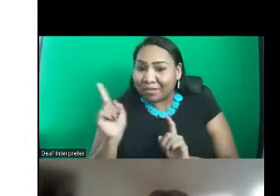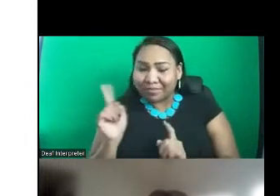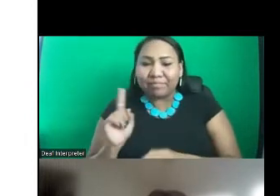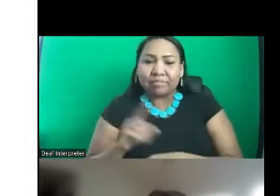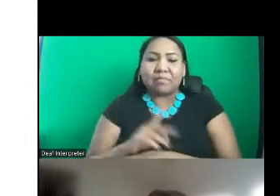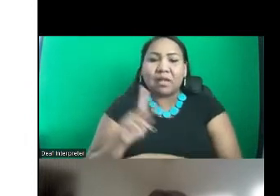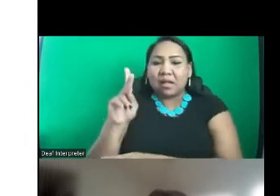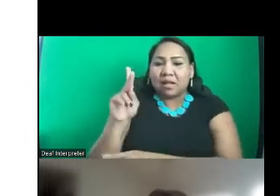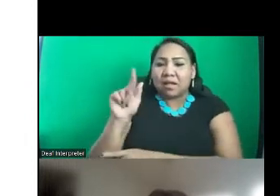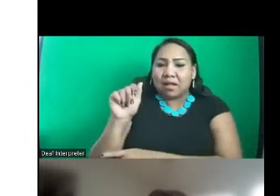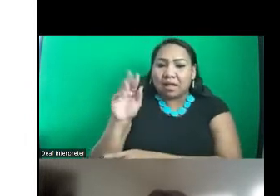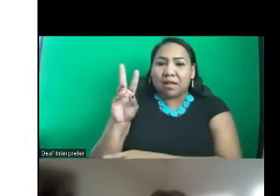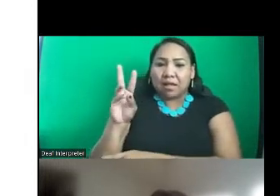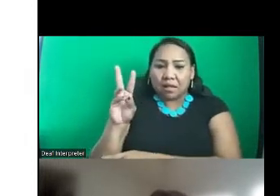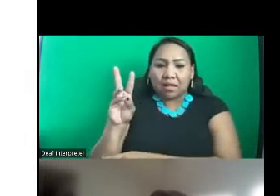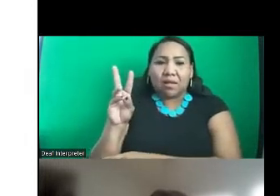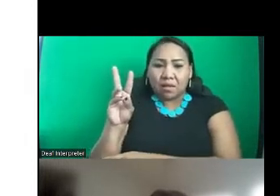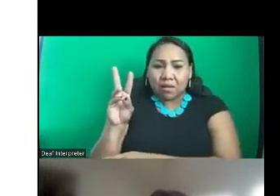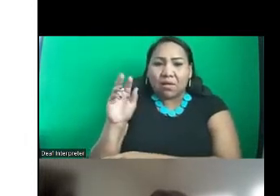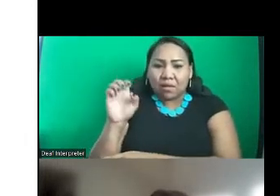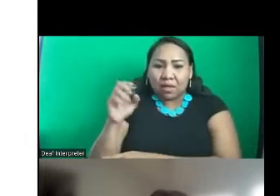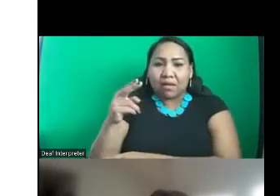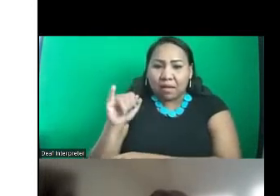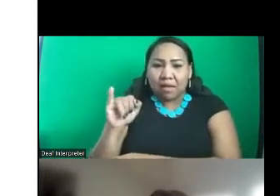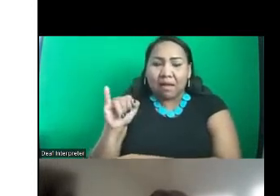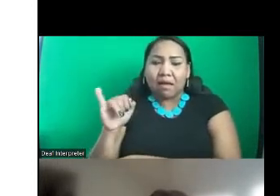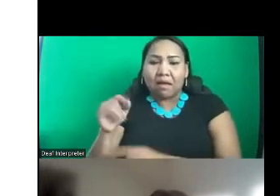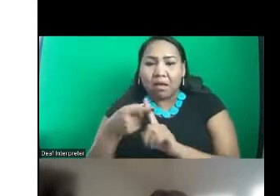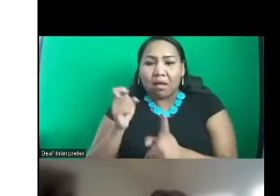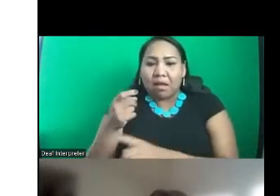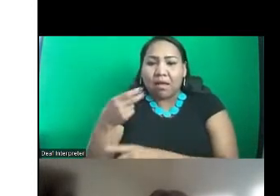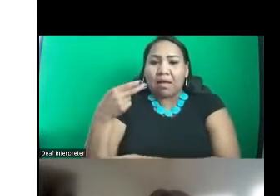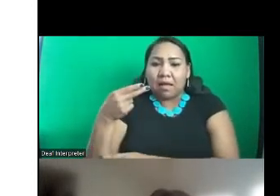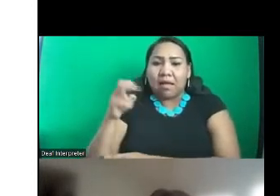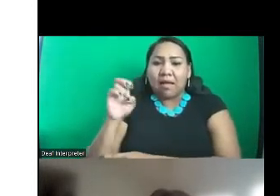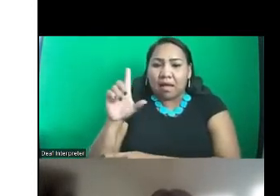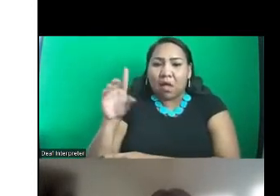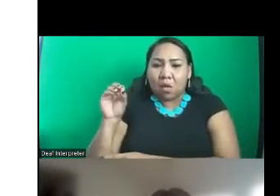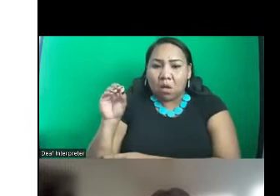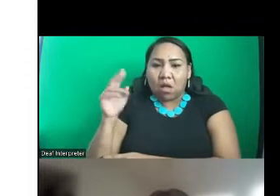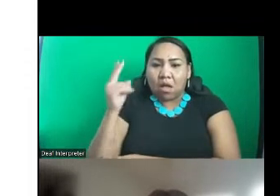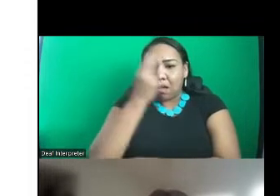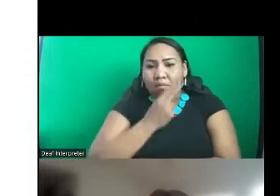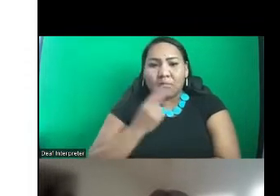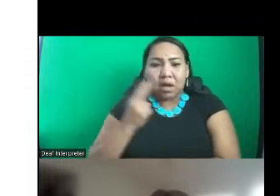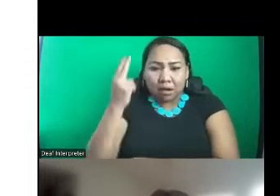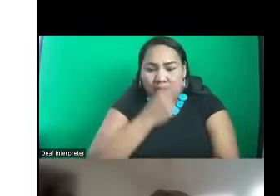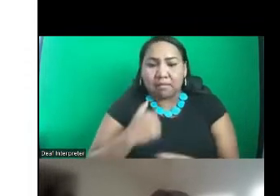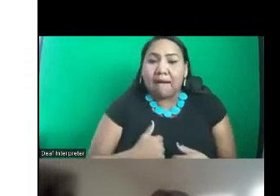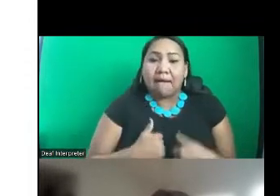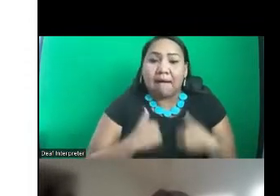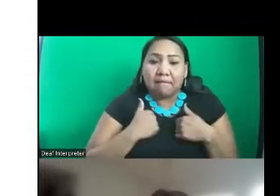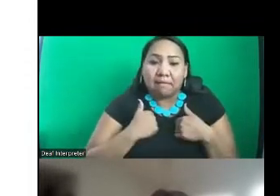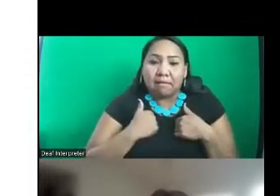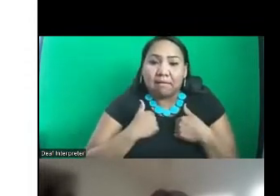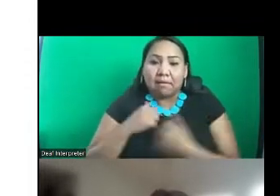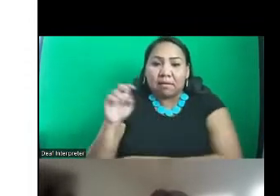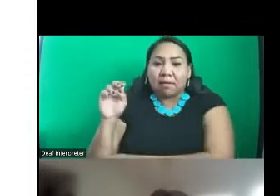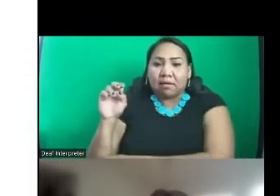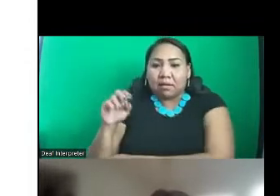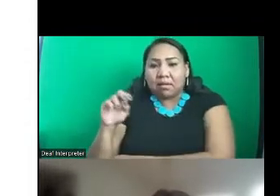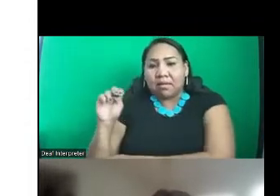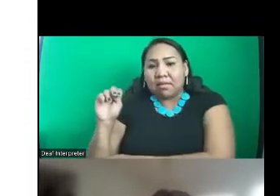Brando is from Hilo, Hawaii, and has lived also on the Navajo Reservation in New Mexico. Her mother is